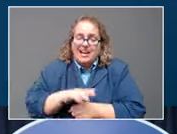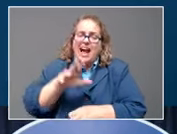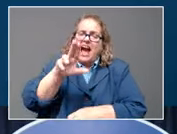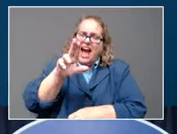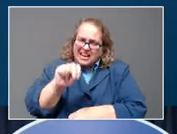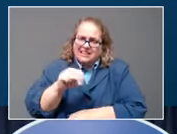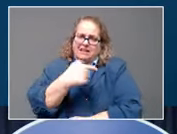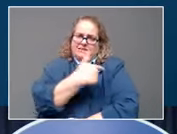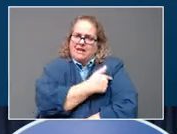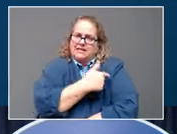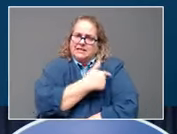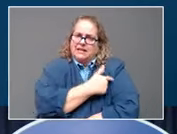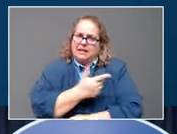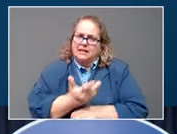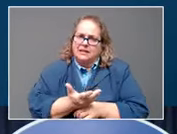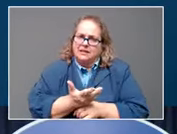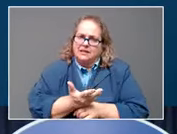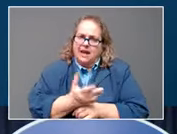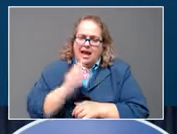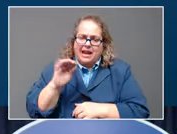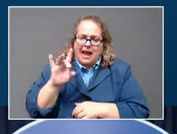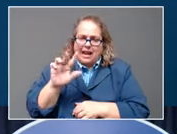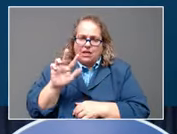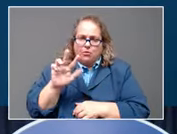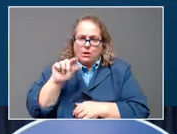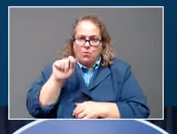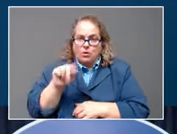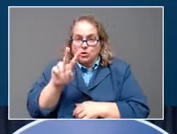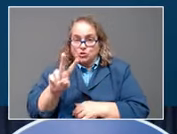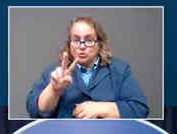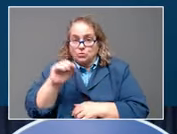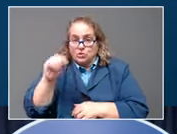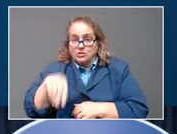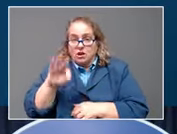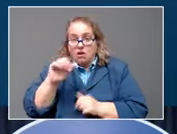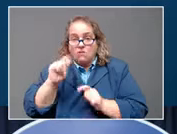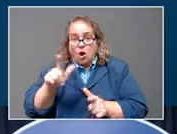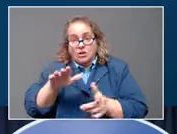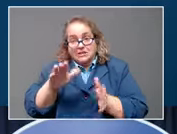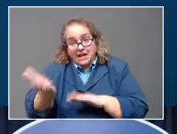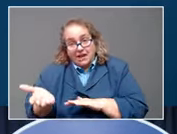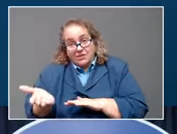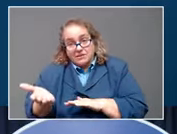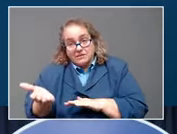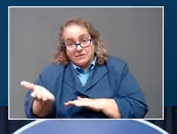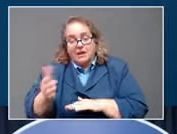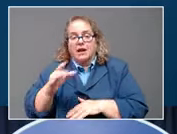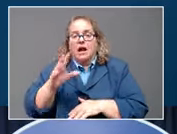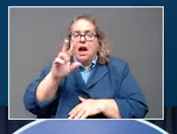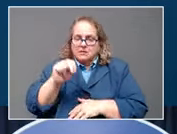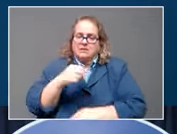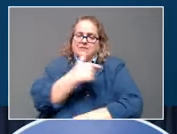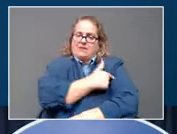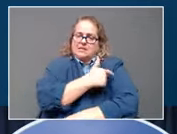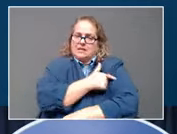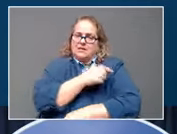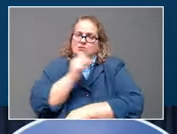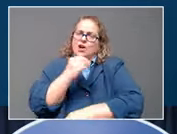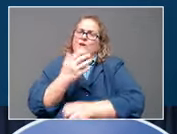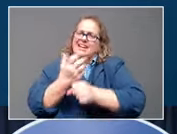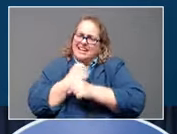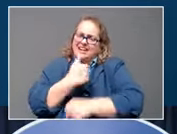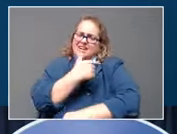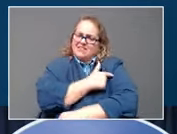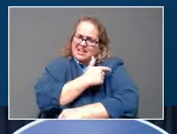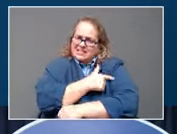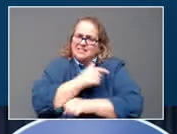unvaccinated, and 83.2% of all deaths. So getting a vaccine, if we'll put it up, and